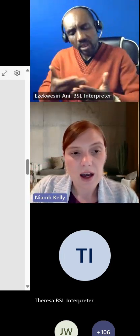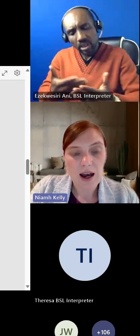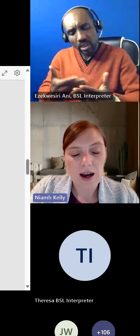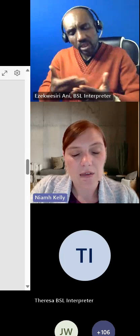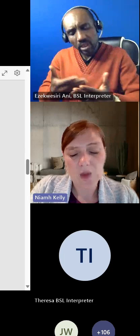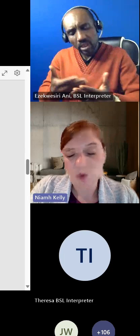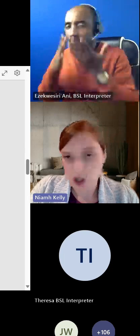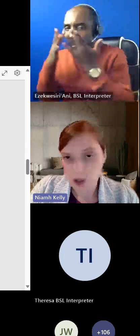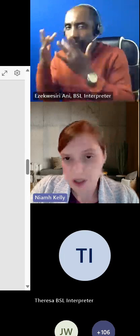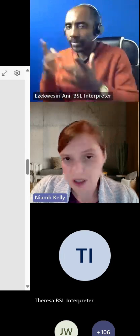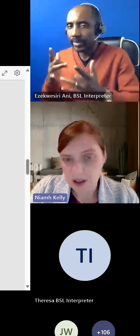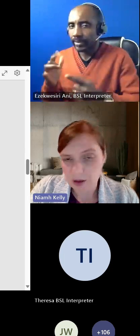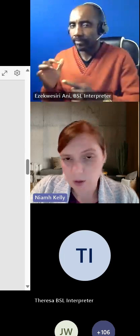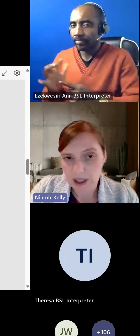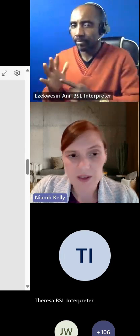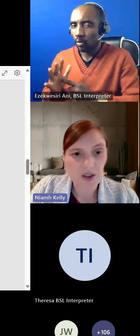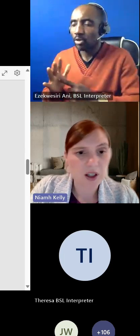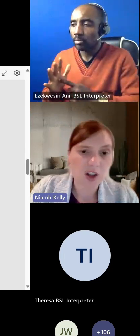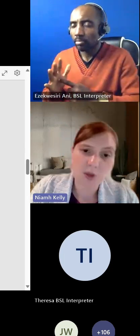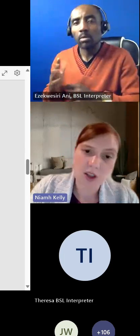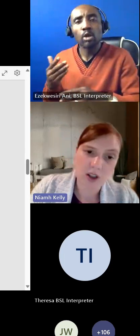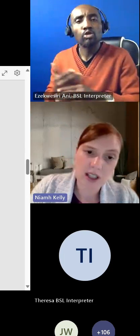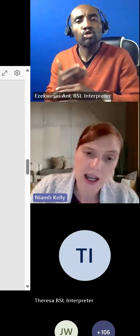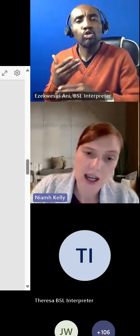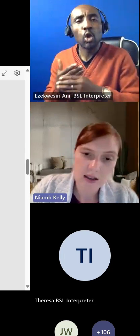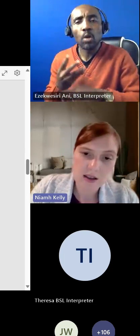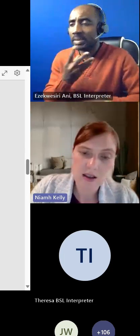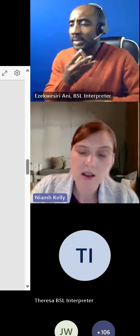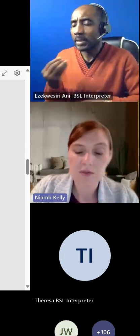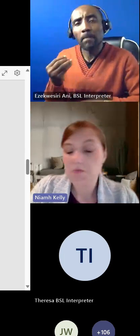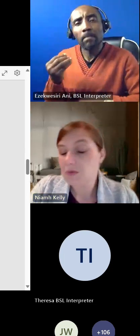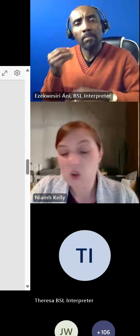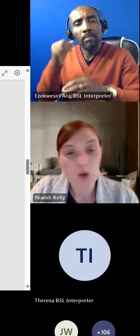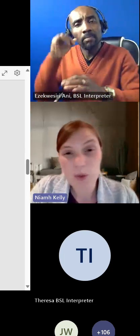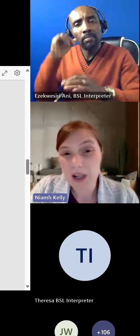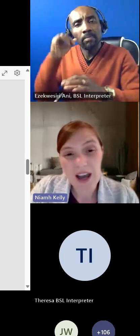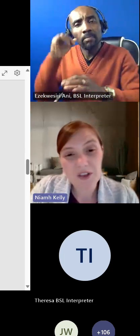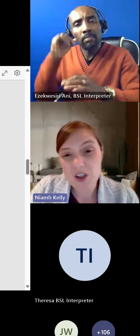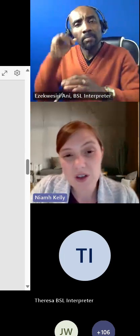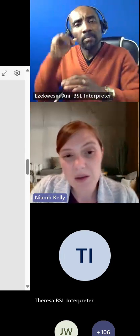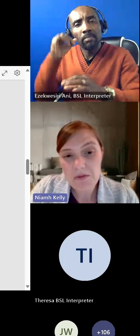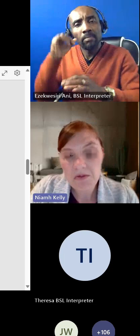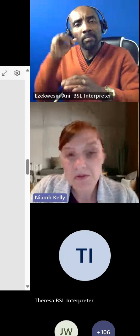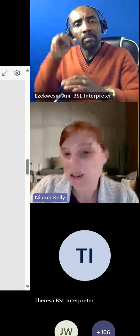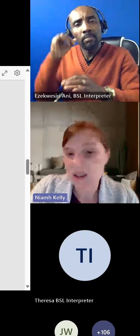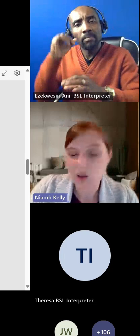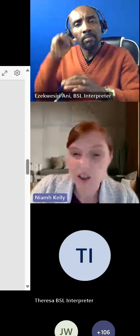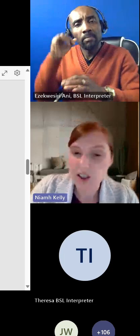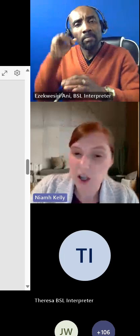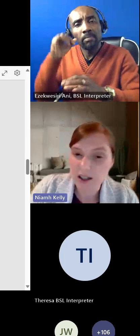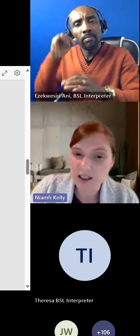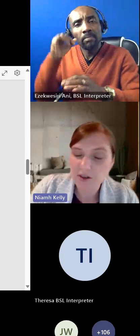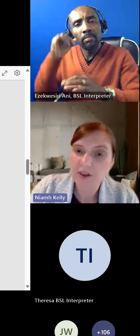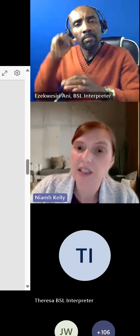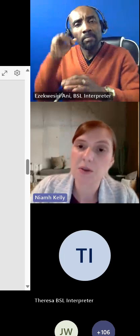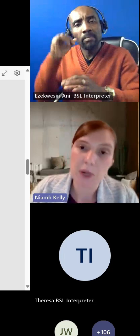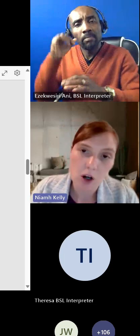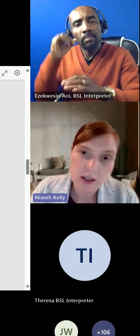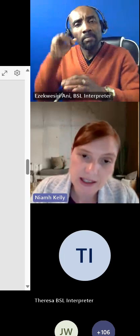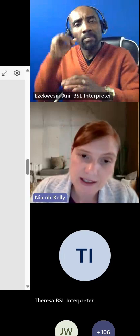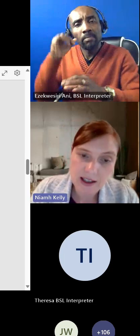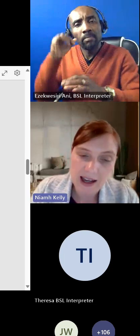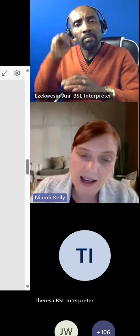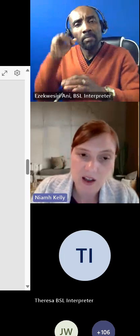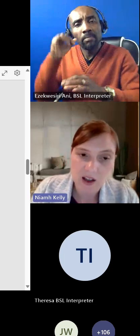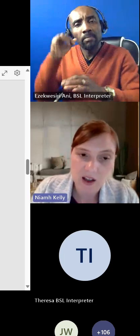testing. Some jobs still will have psychometric tests. Do people have to do them? Is there an alternative? This